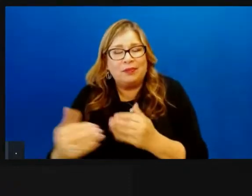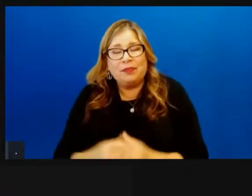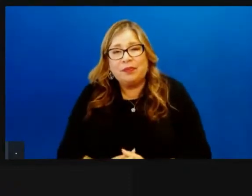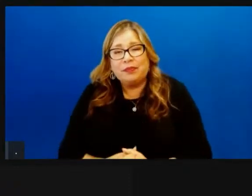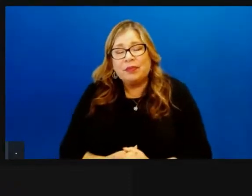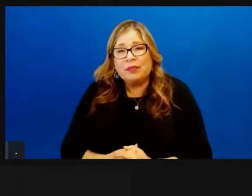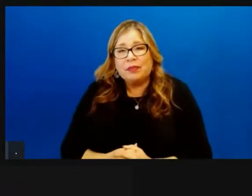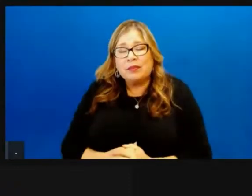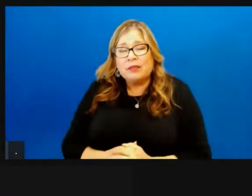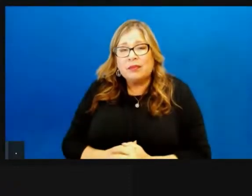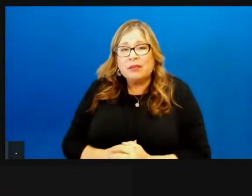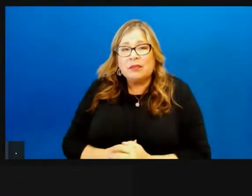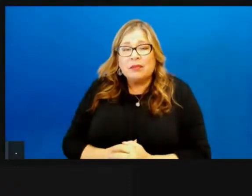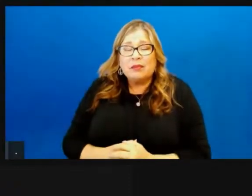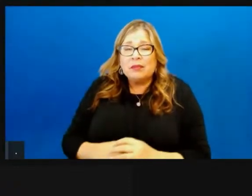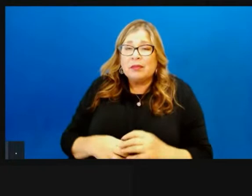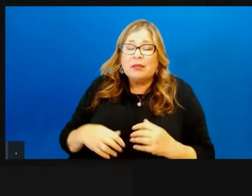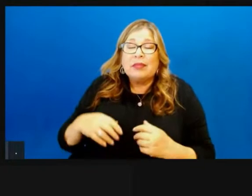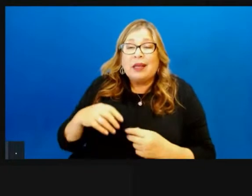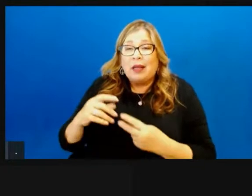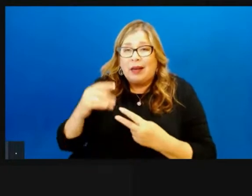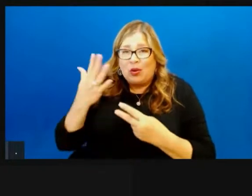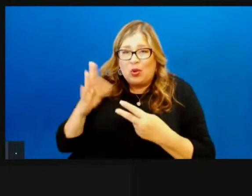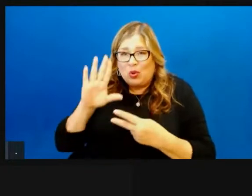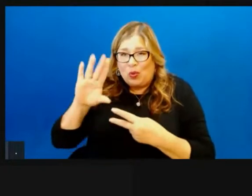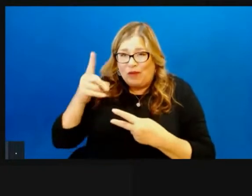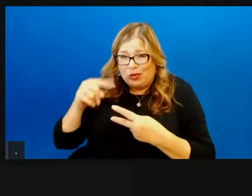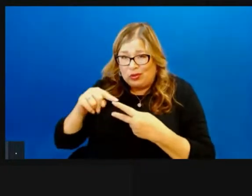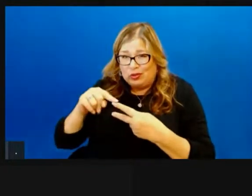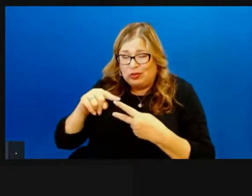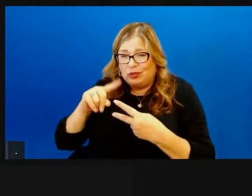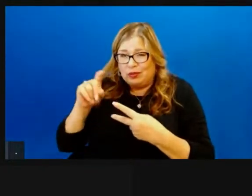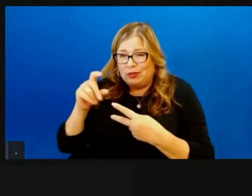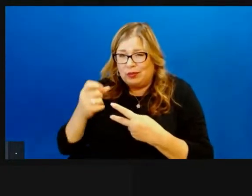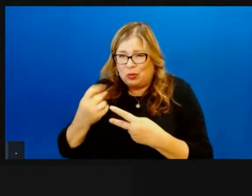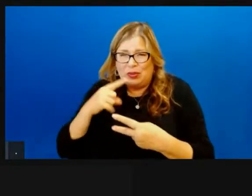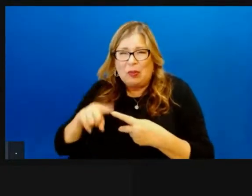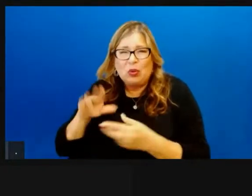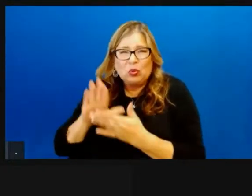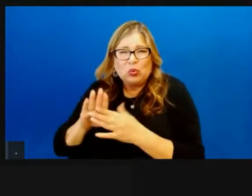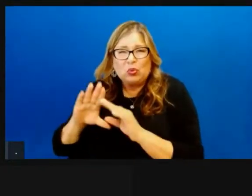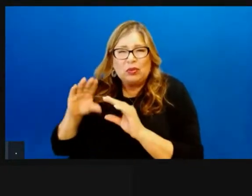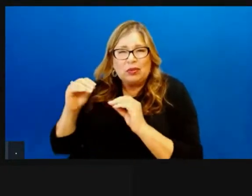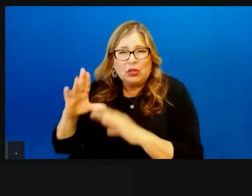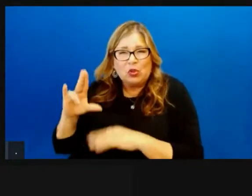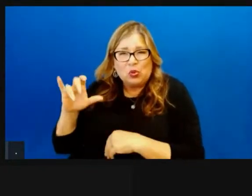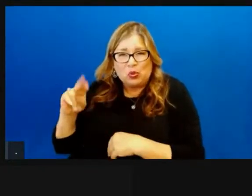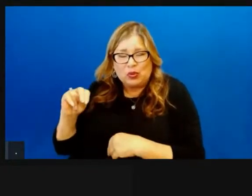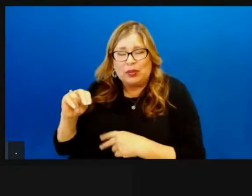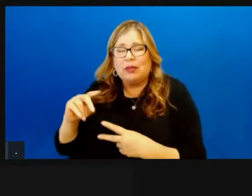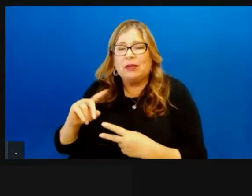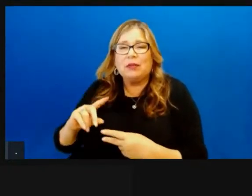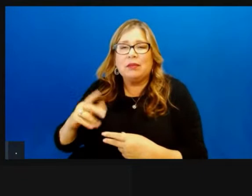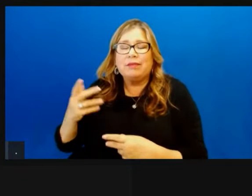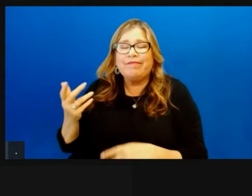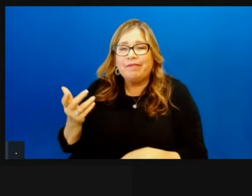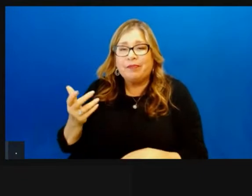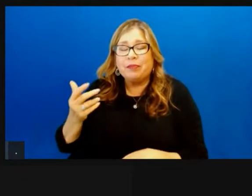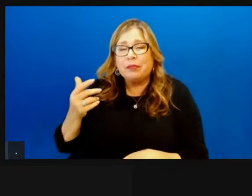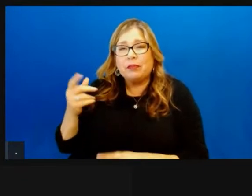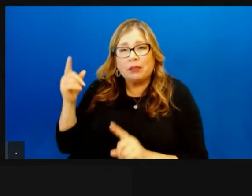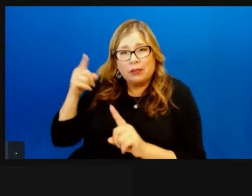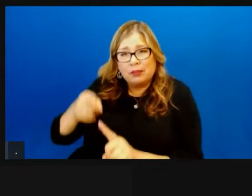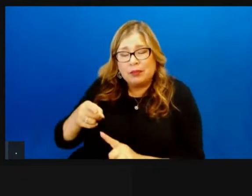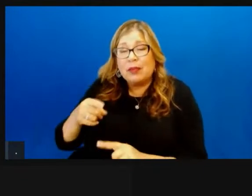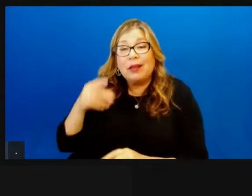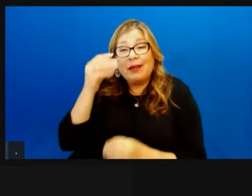and I'll try to state it more clearly, the decision that I'm sharing with you today is based on the information and the data that we